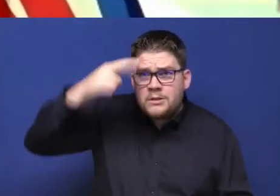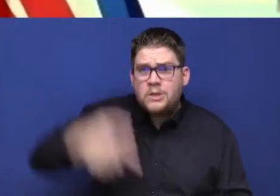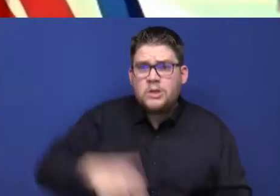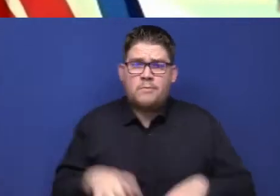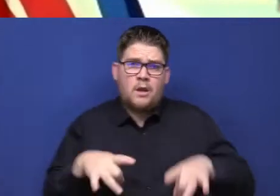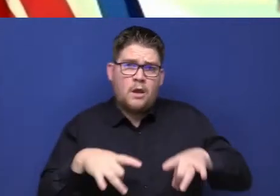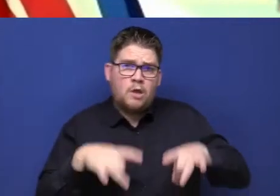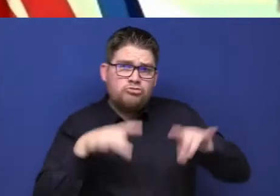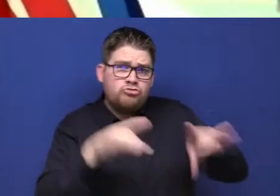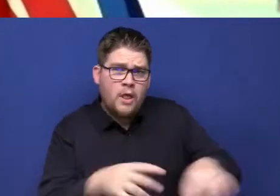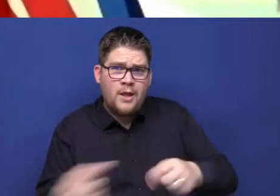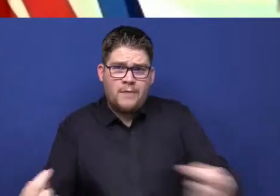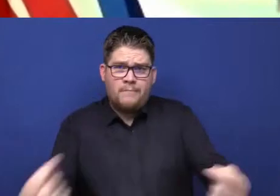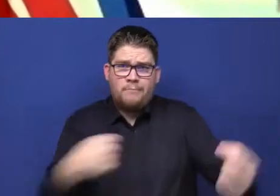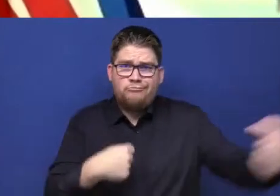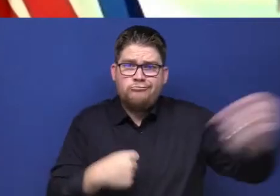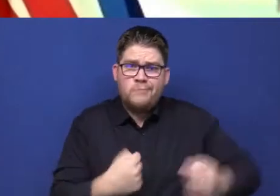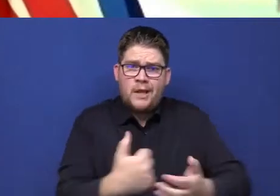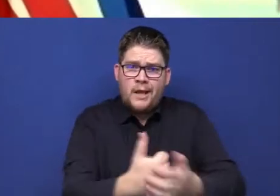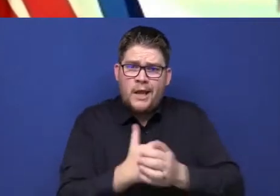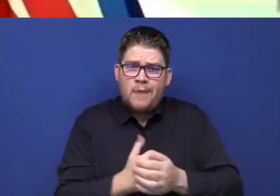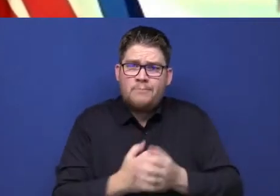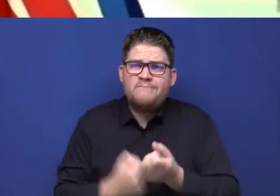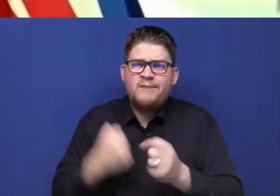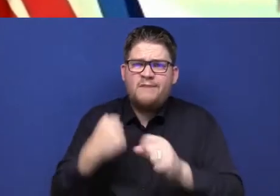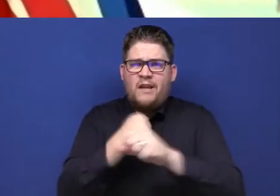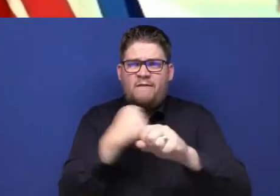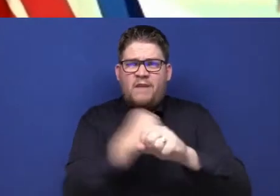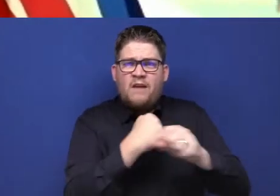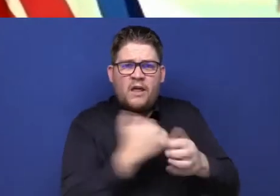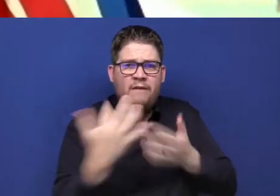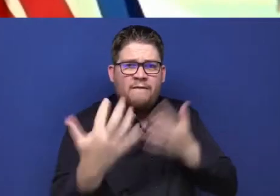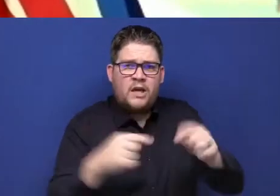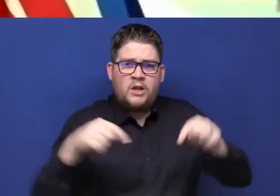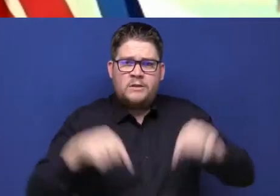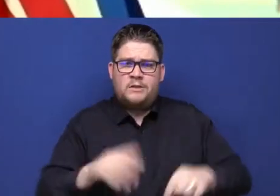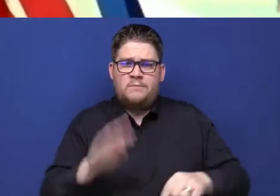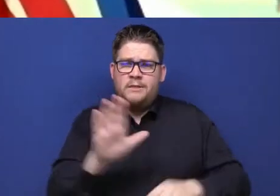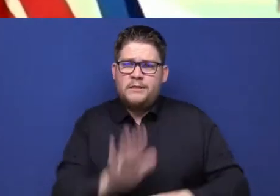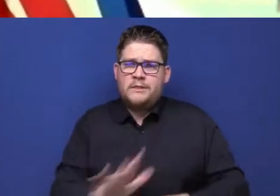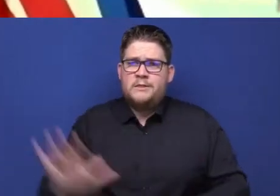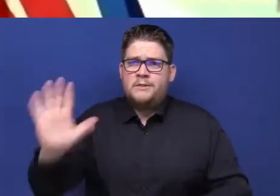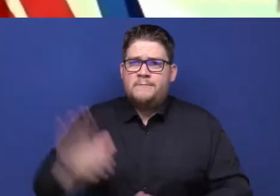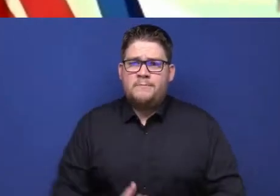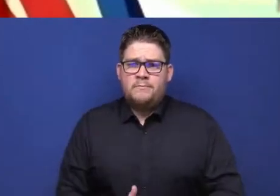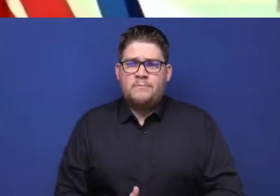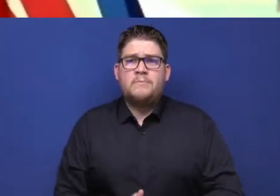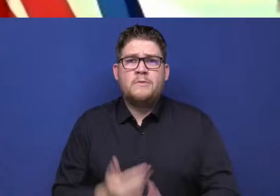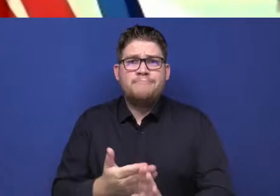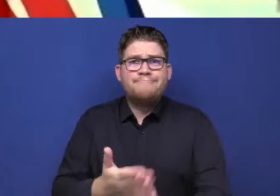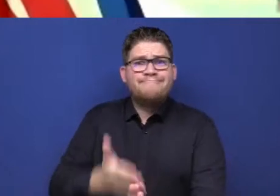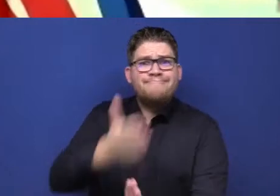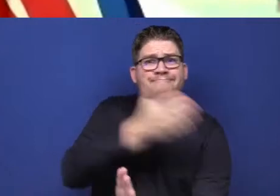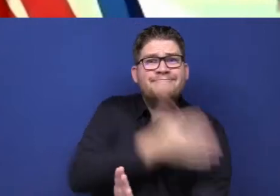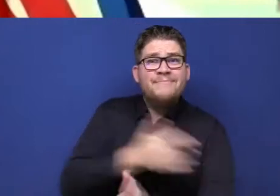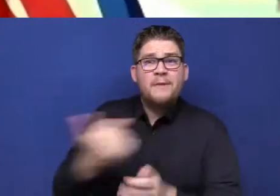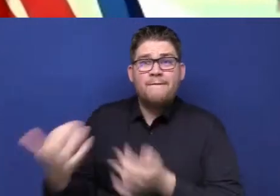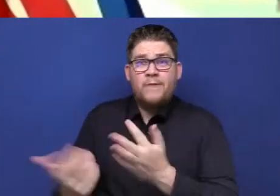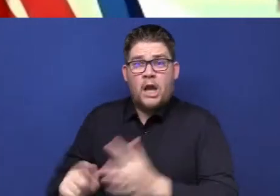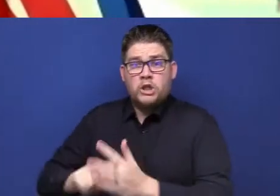long before the fire season begins and will continue long after the fires are out. For example,